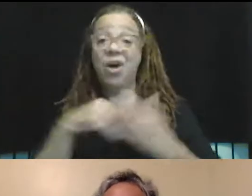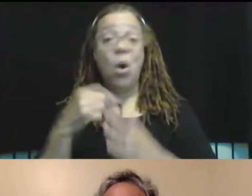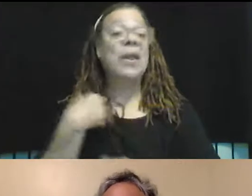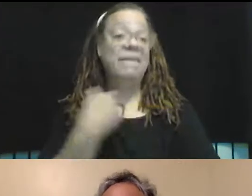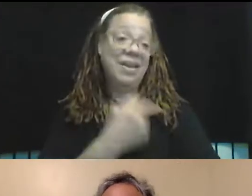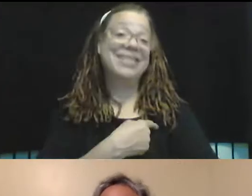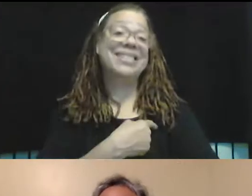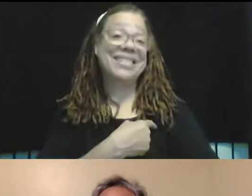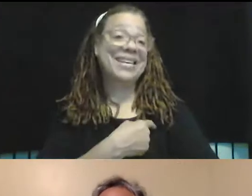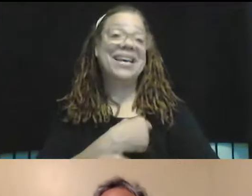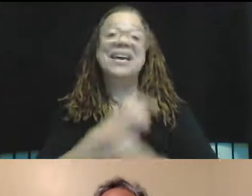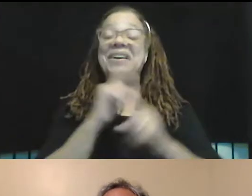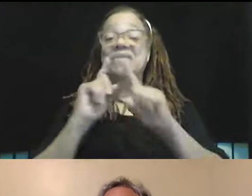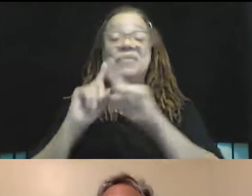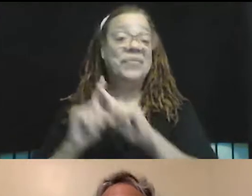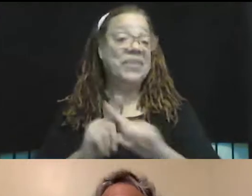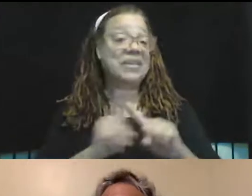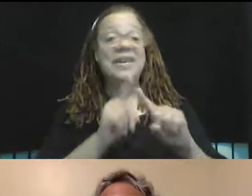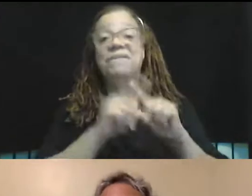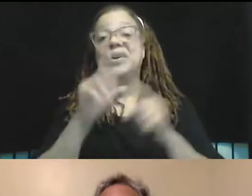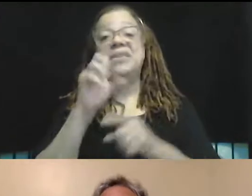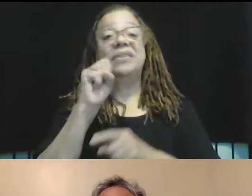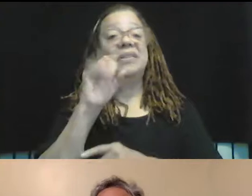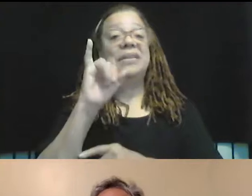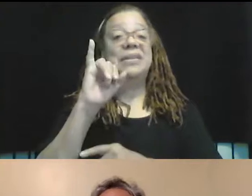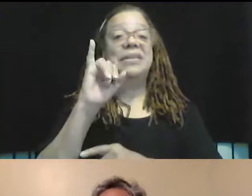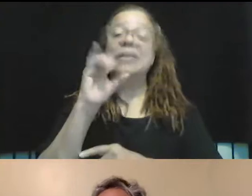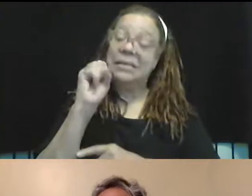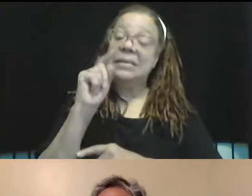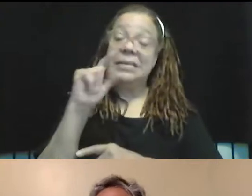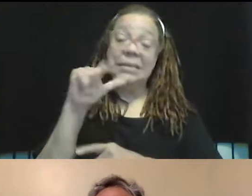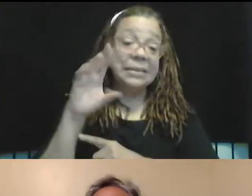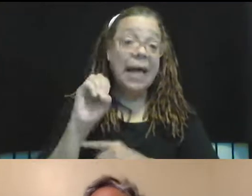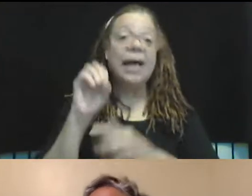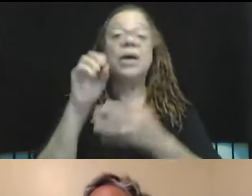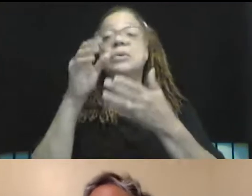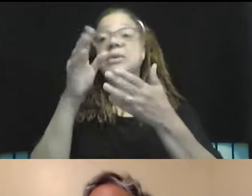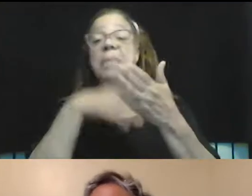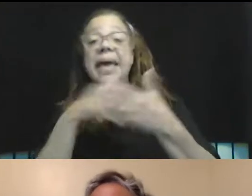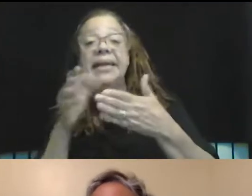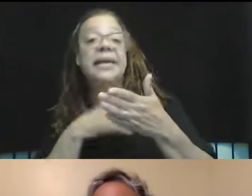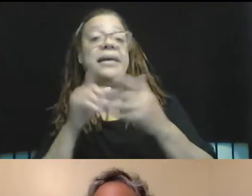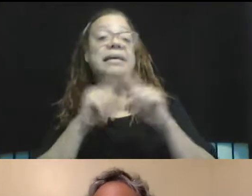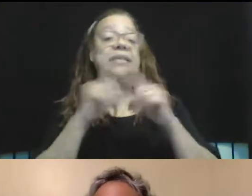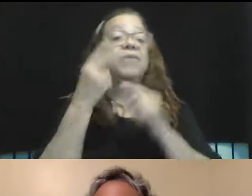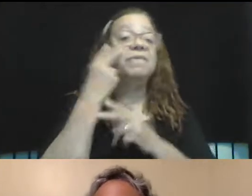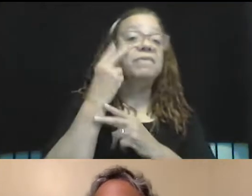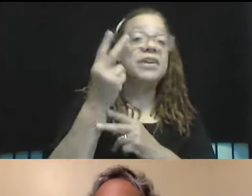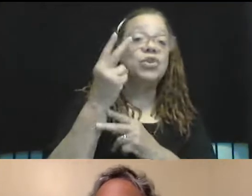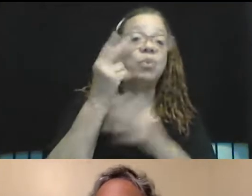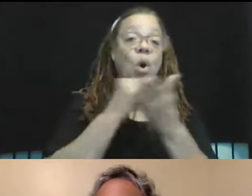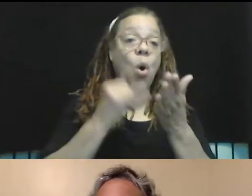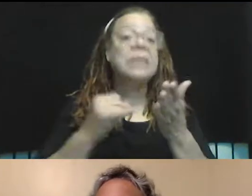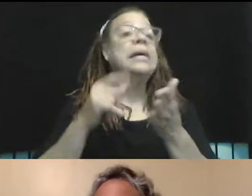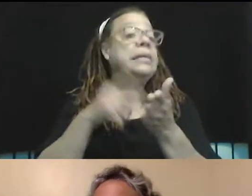Yeah. For different styles of painting, different visual art. Yeah, and sometimes like if I'm like listening to